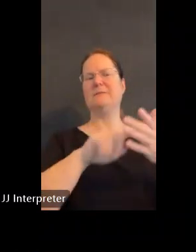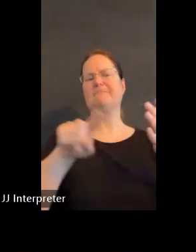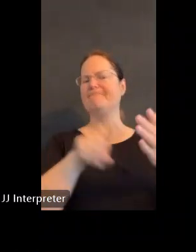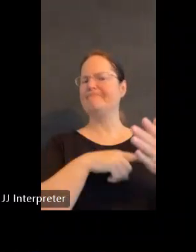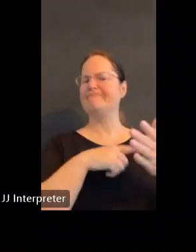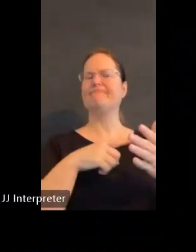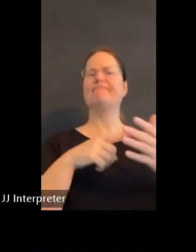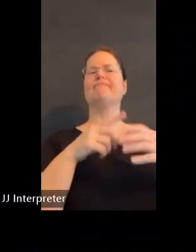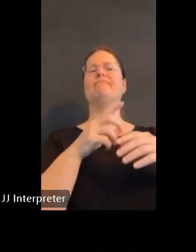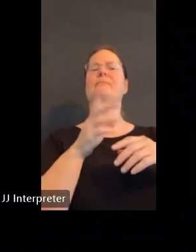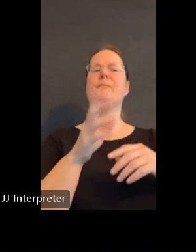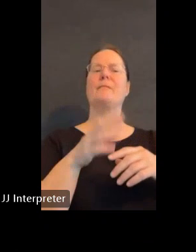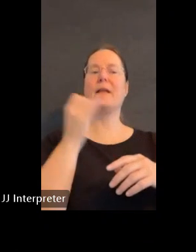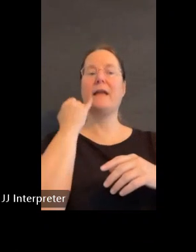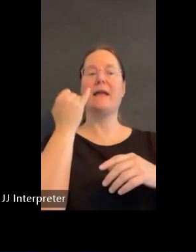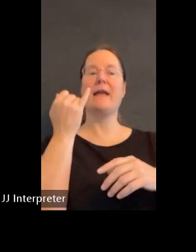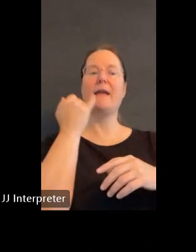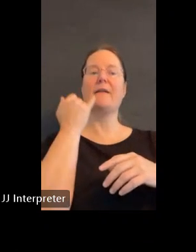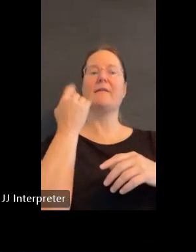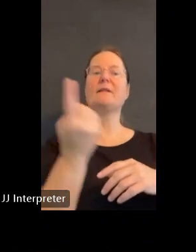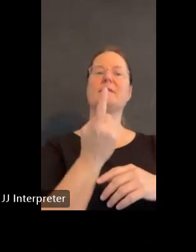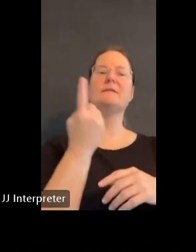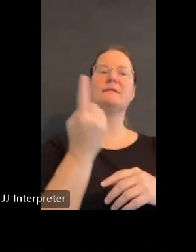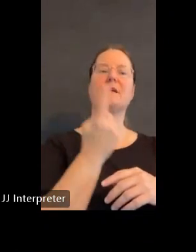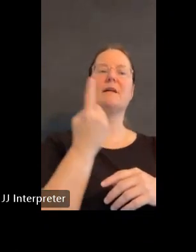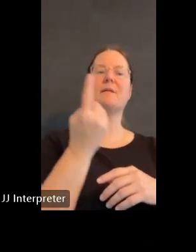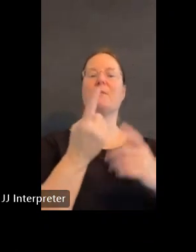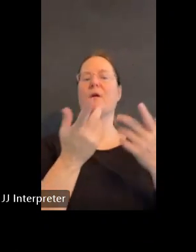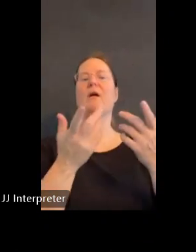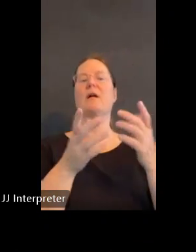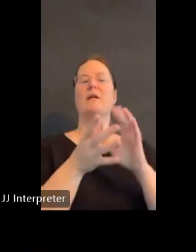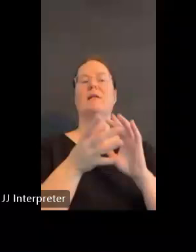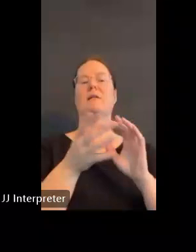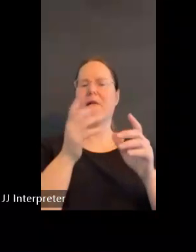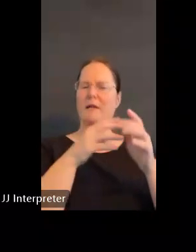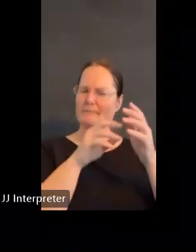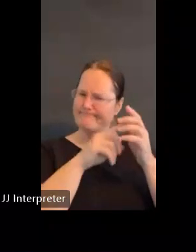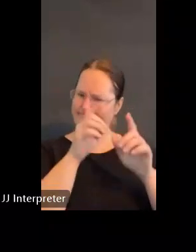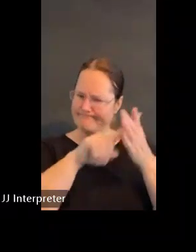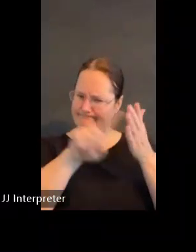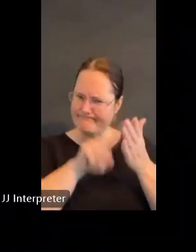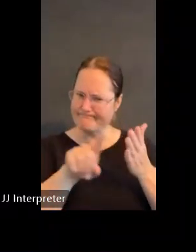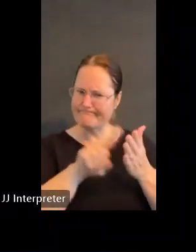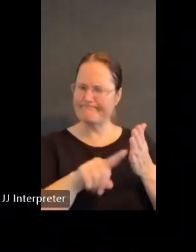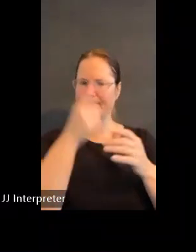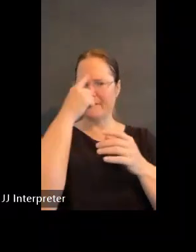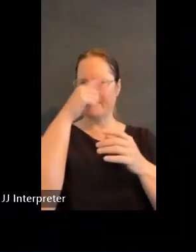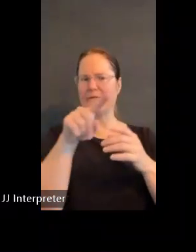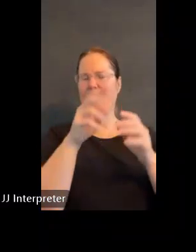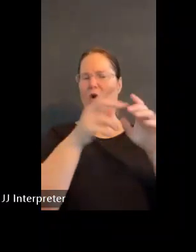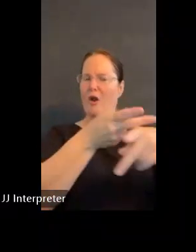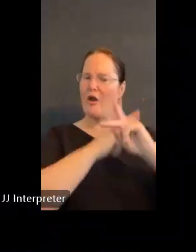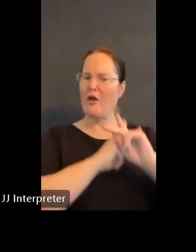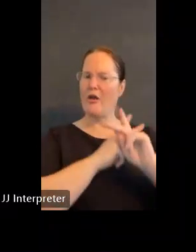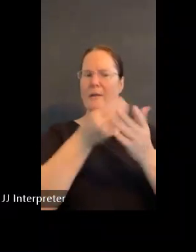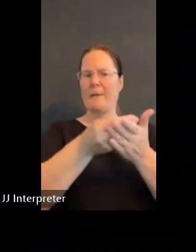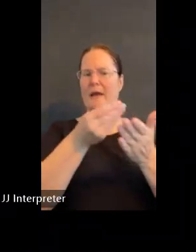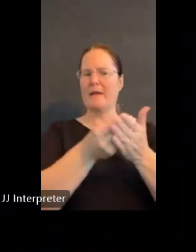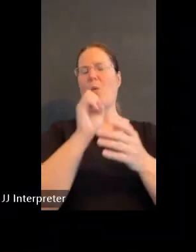to rent housing or to buy a home, get a loan. Steering folks towards certain types of housing, certain neighborhoods,